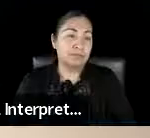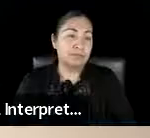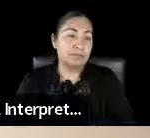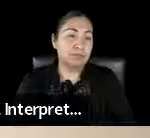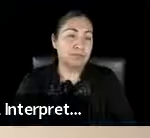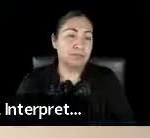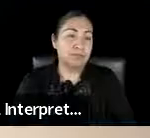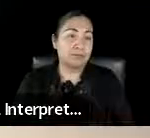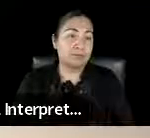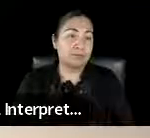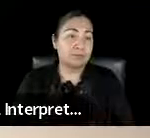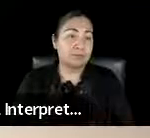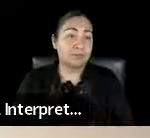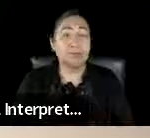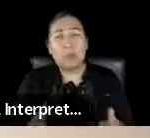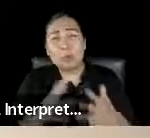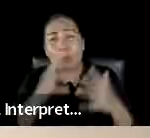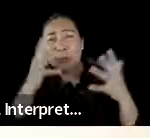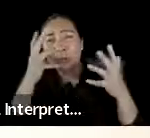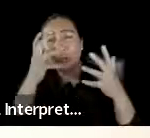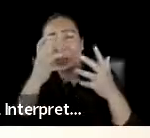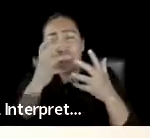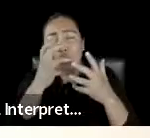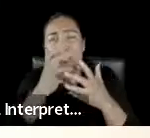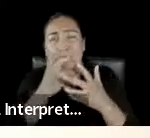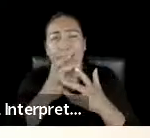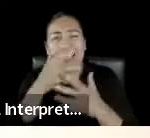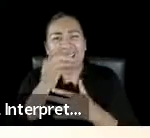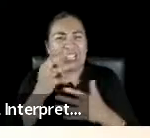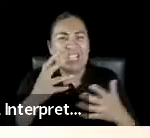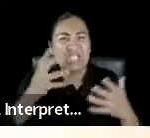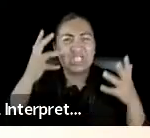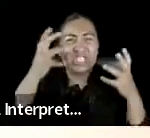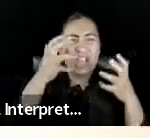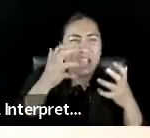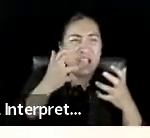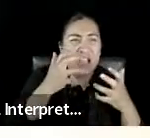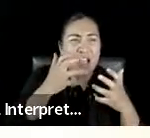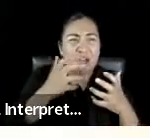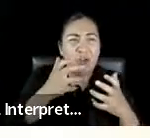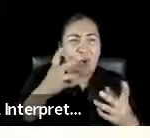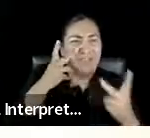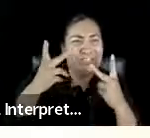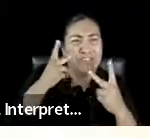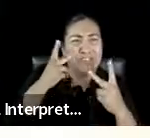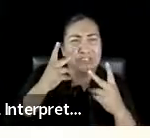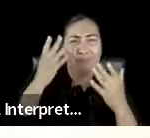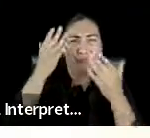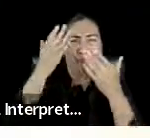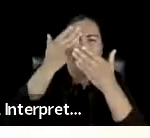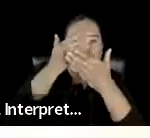Dark thoughts can shadow one's vision,